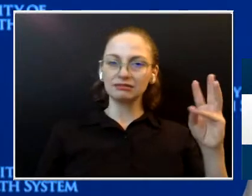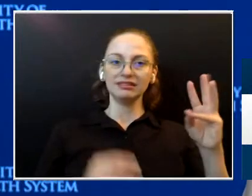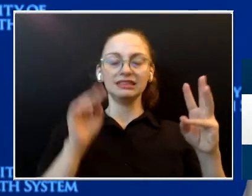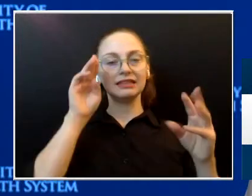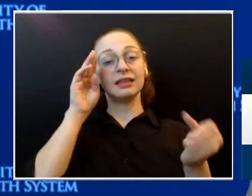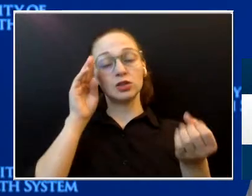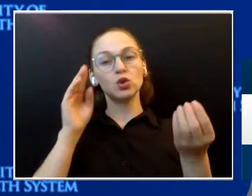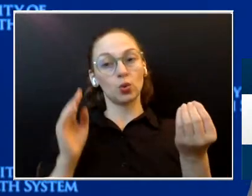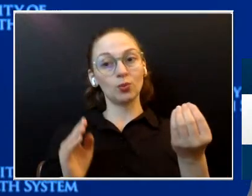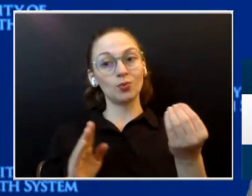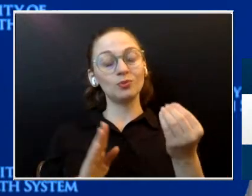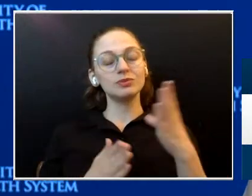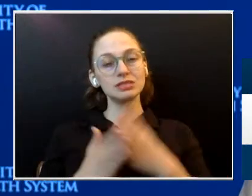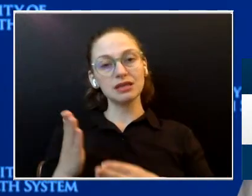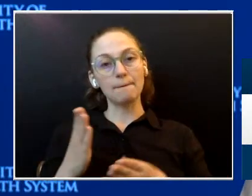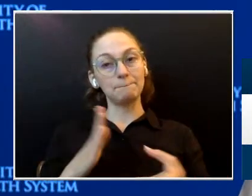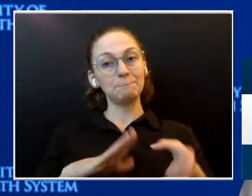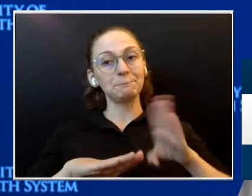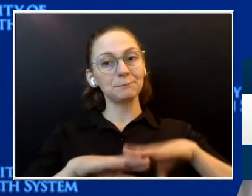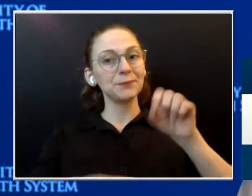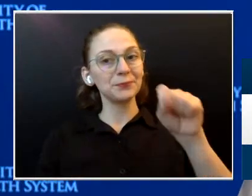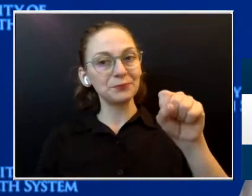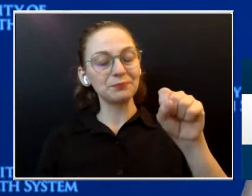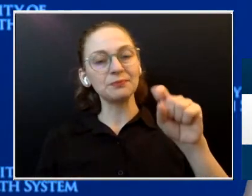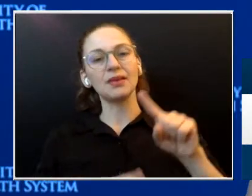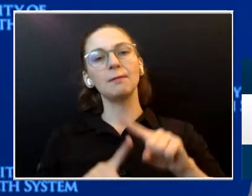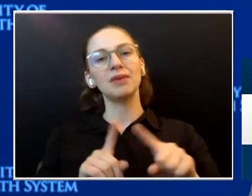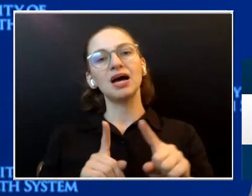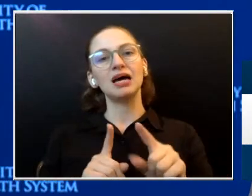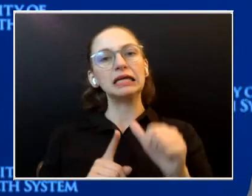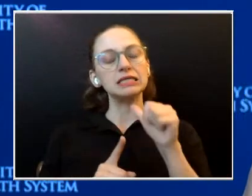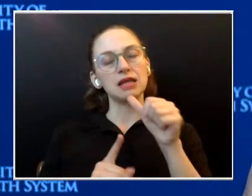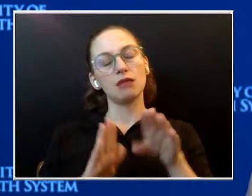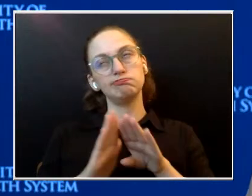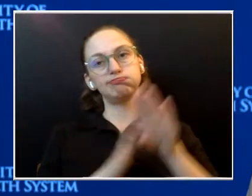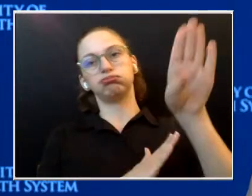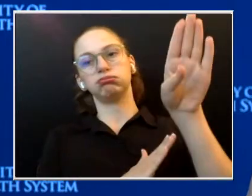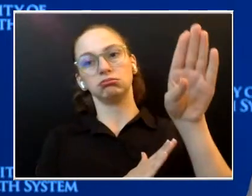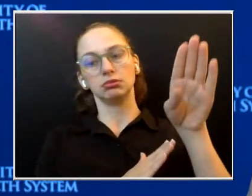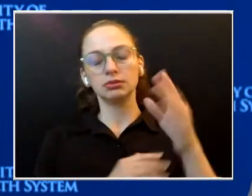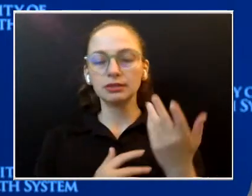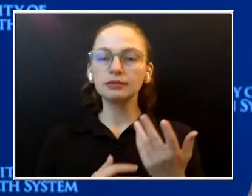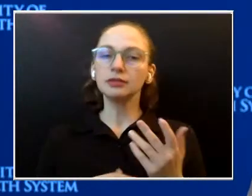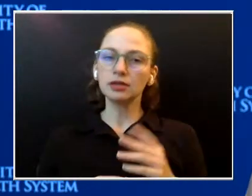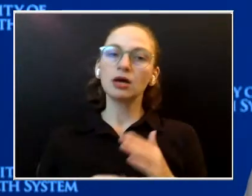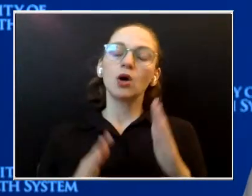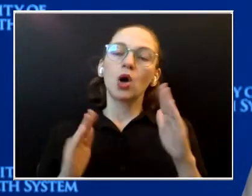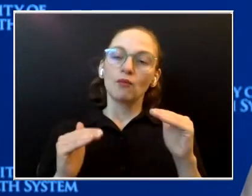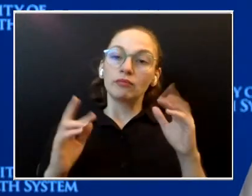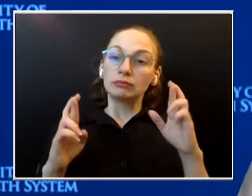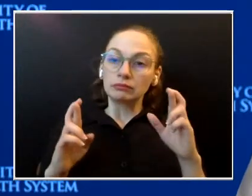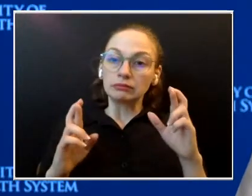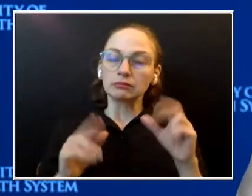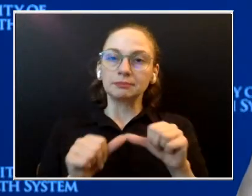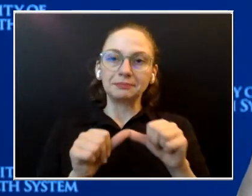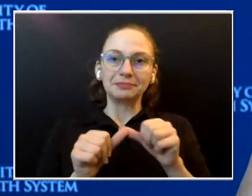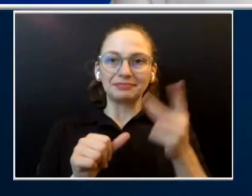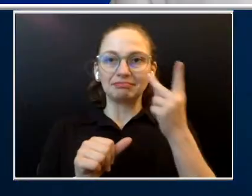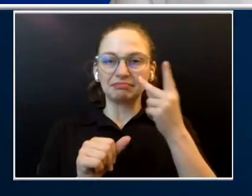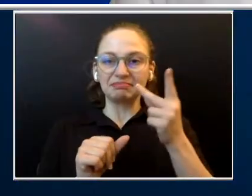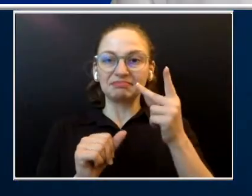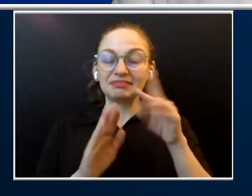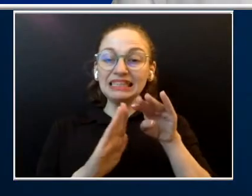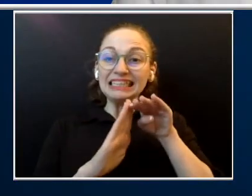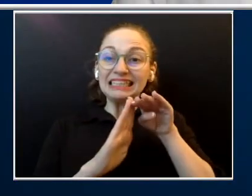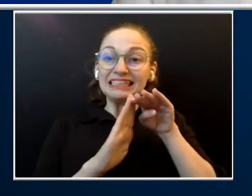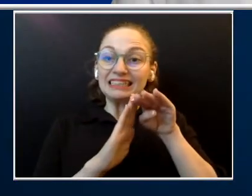it hasn't been a really steep climb, and hopefully we can continue to see those low numbers or even plateau as well. When you